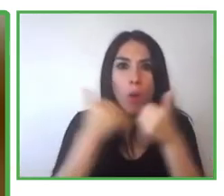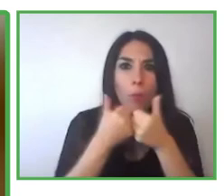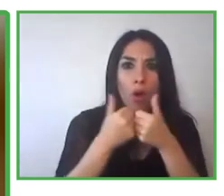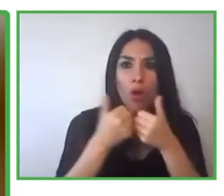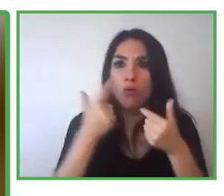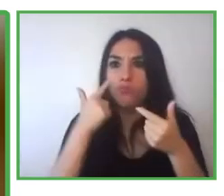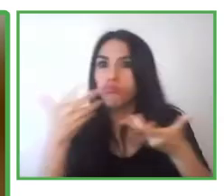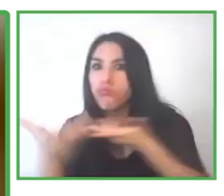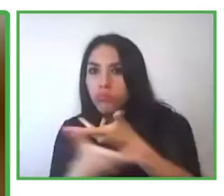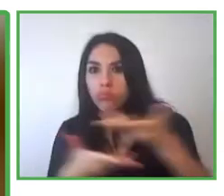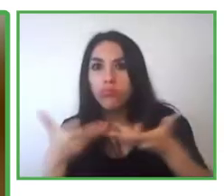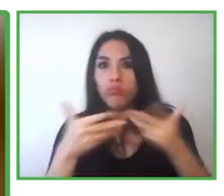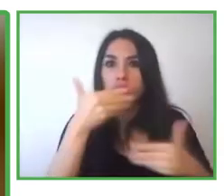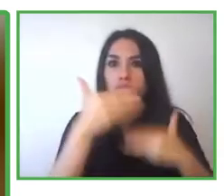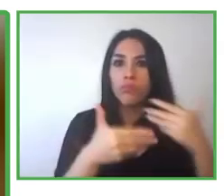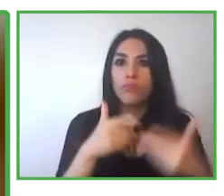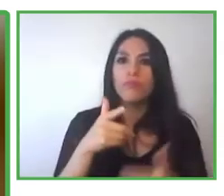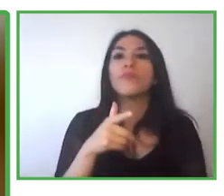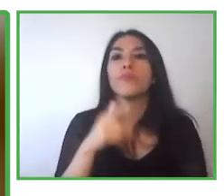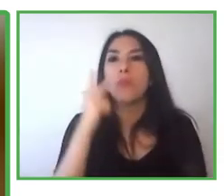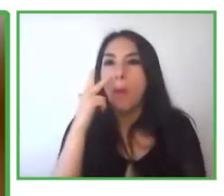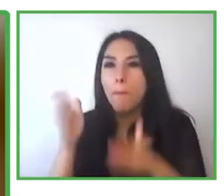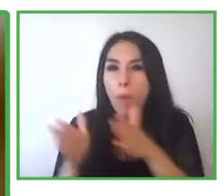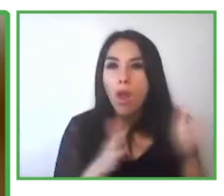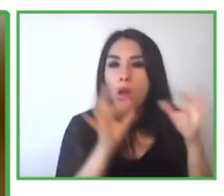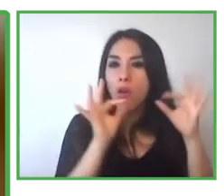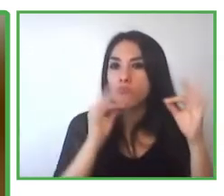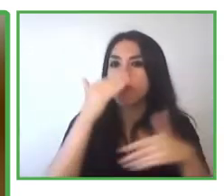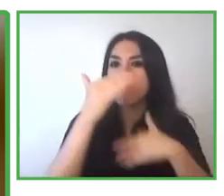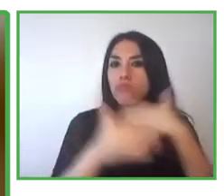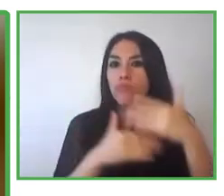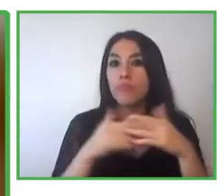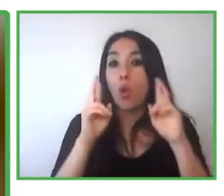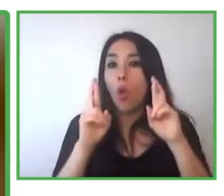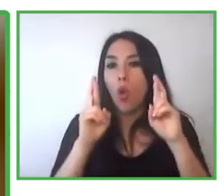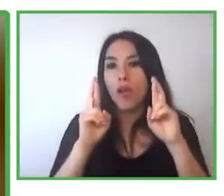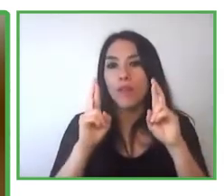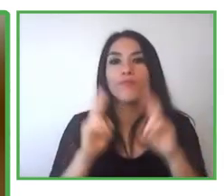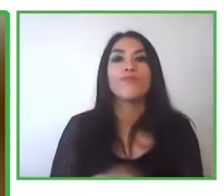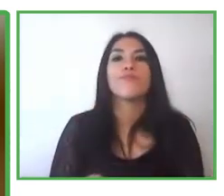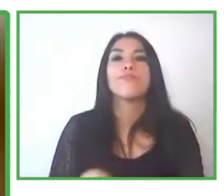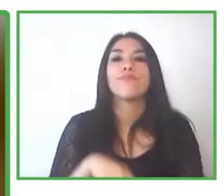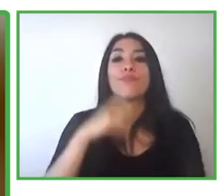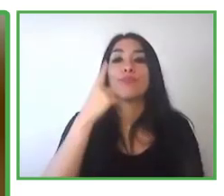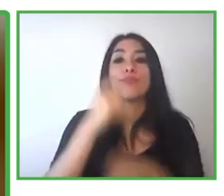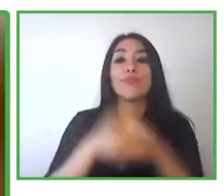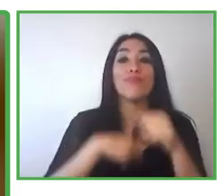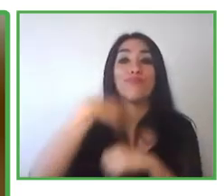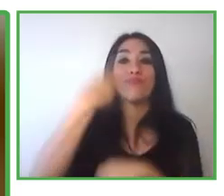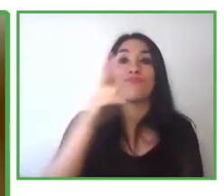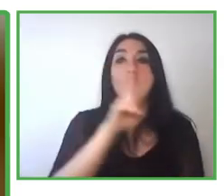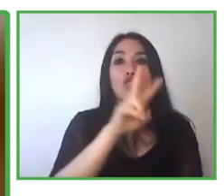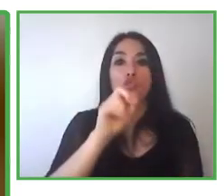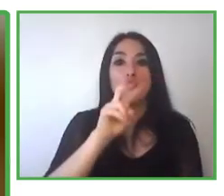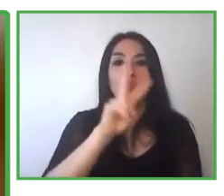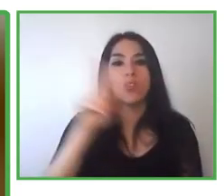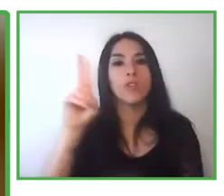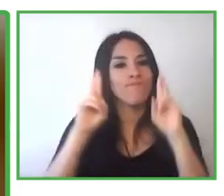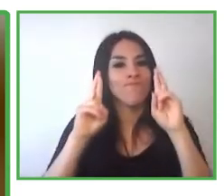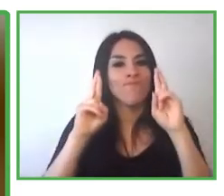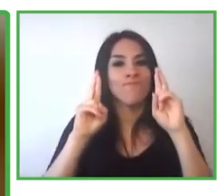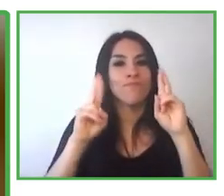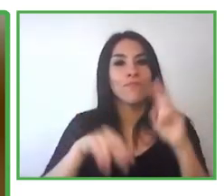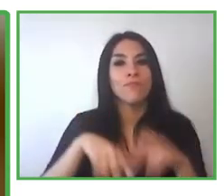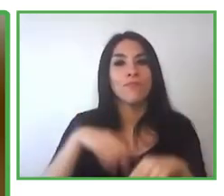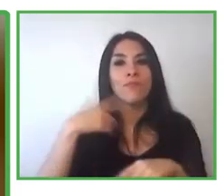the pace of the transfer goes within this project. And hopefully for the last quarter of 2022, in other sessions such as this